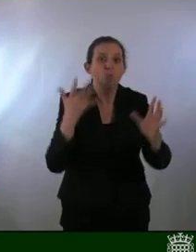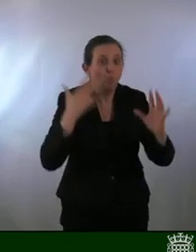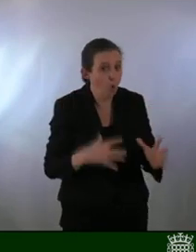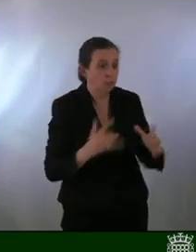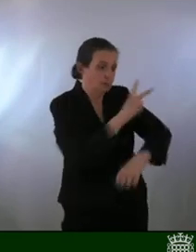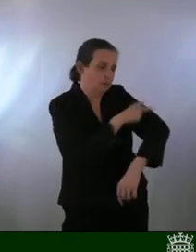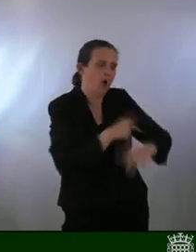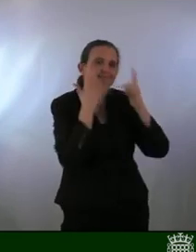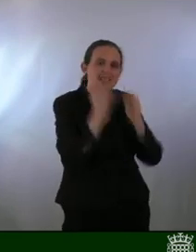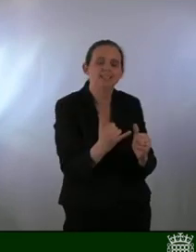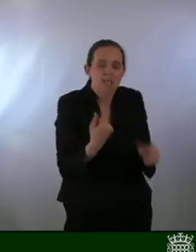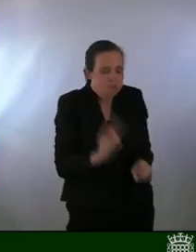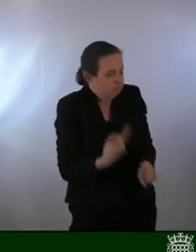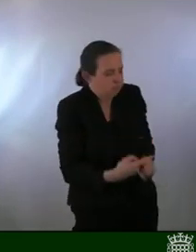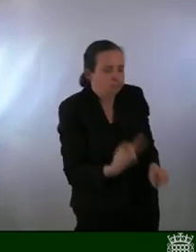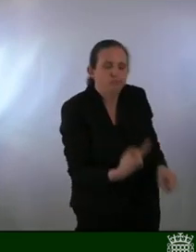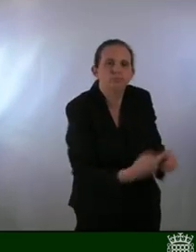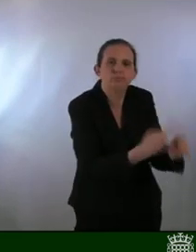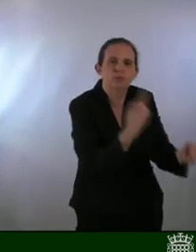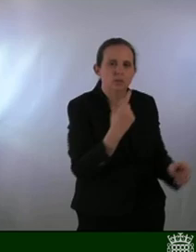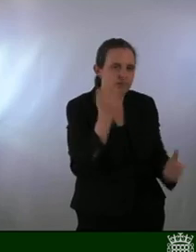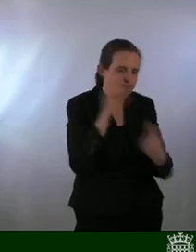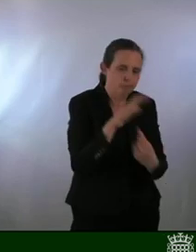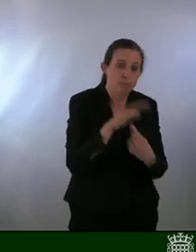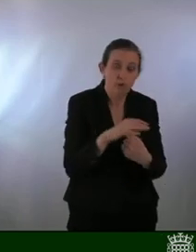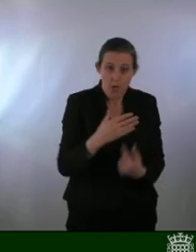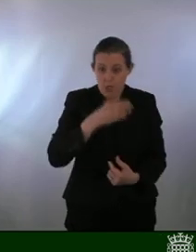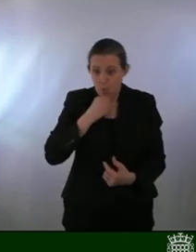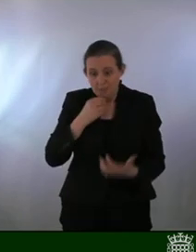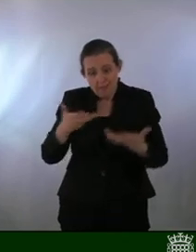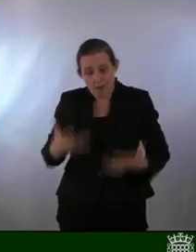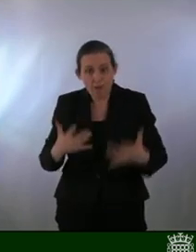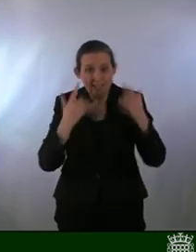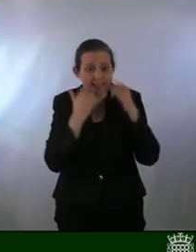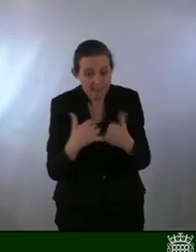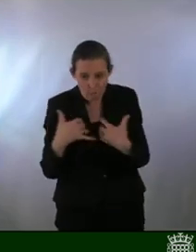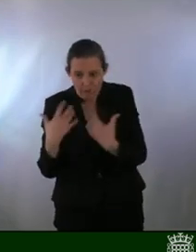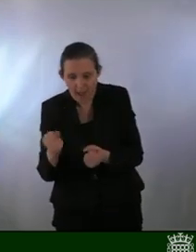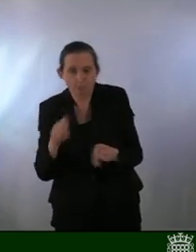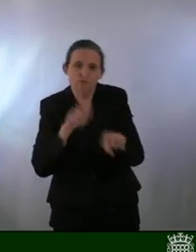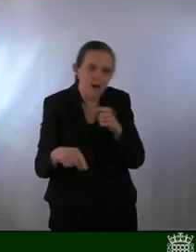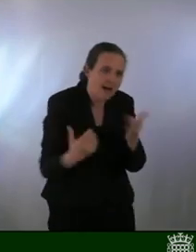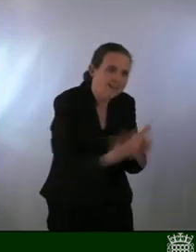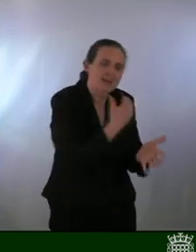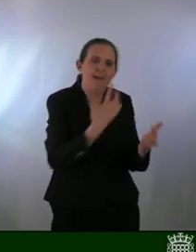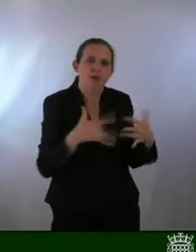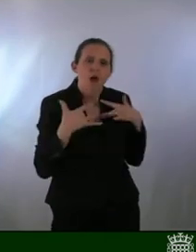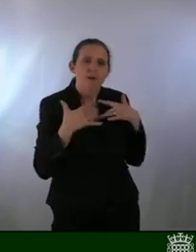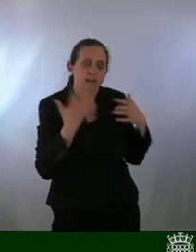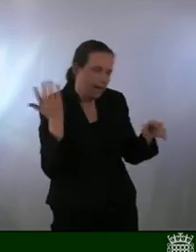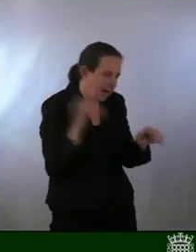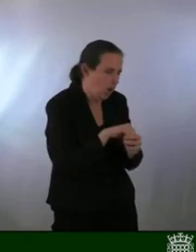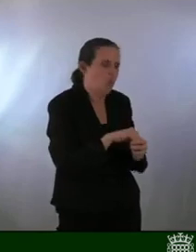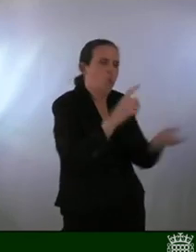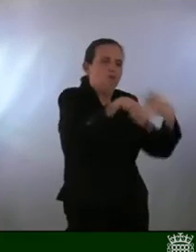testing as soon as possible. We're using the testing capacity that we have to save lives, and saving lives includes saving lives of